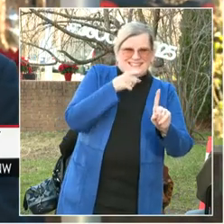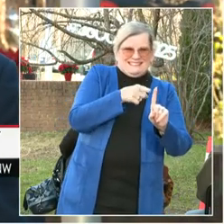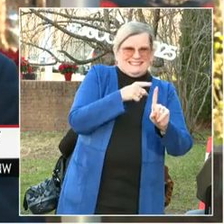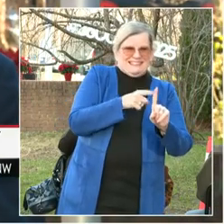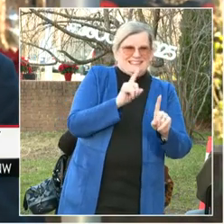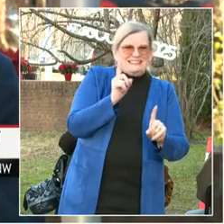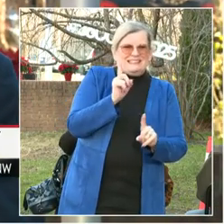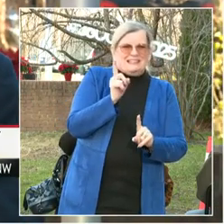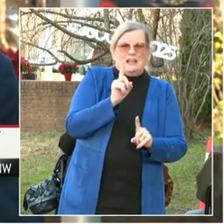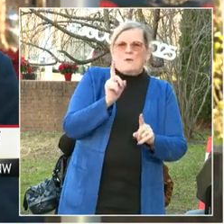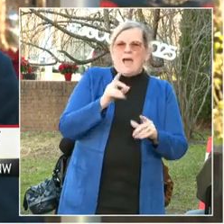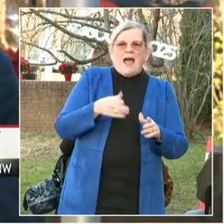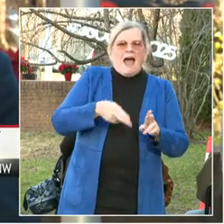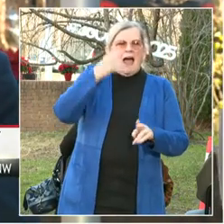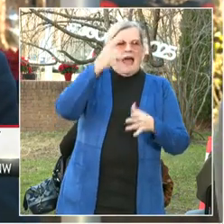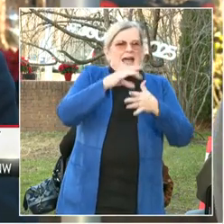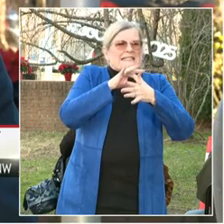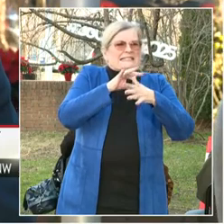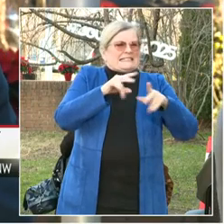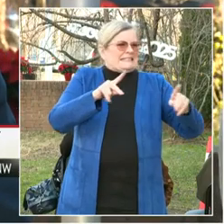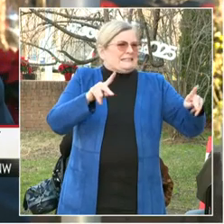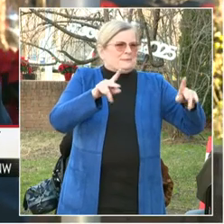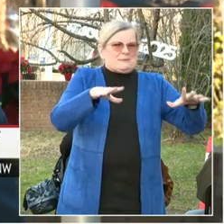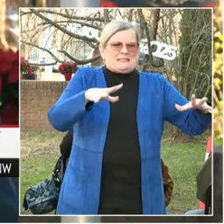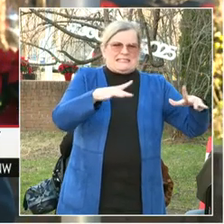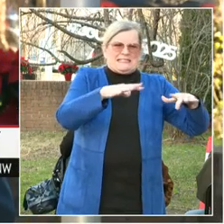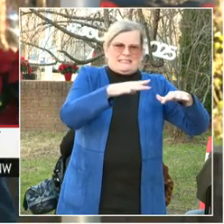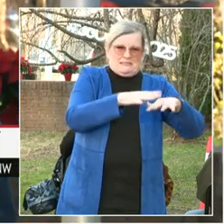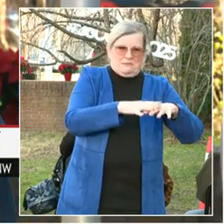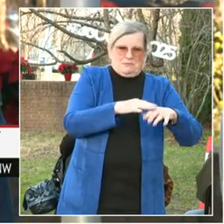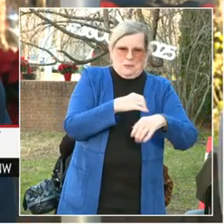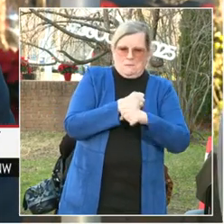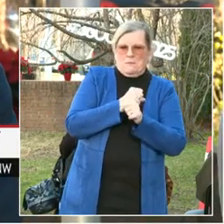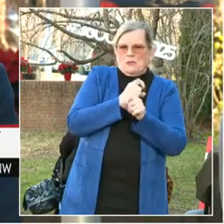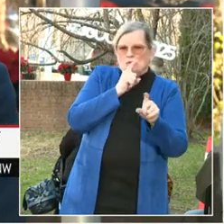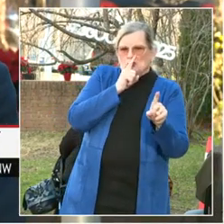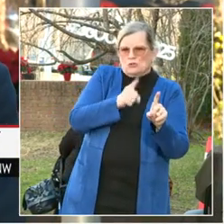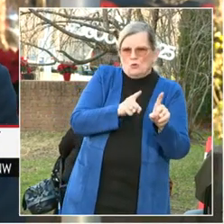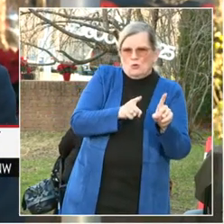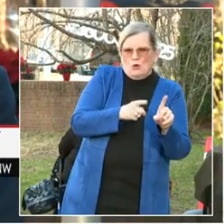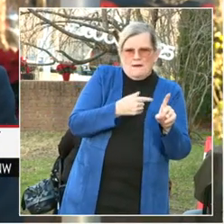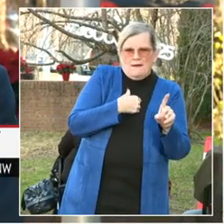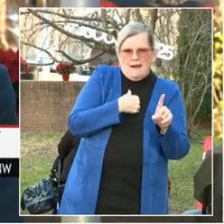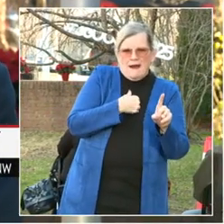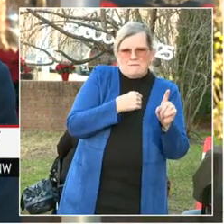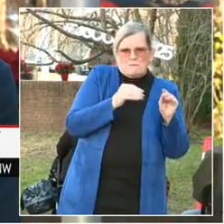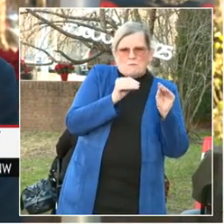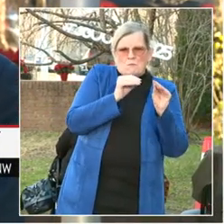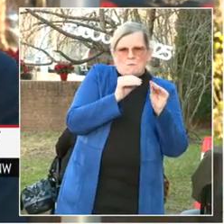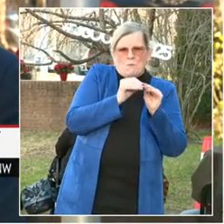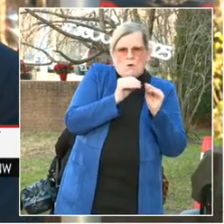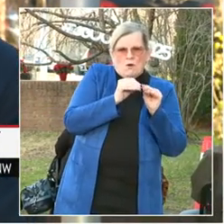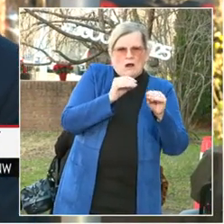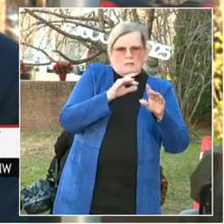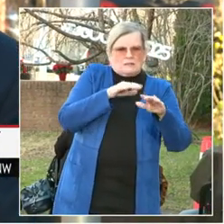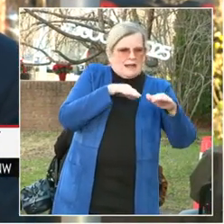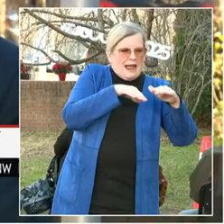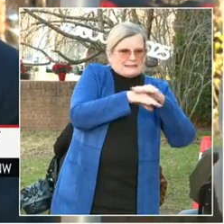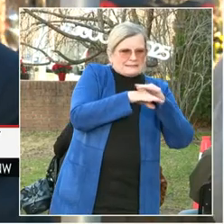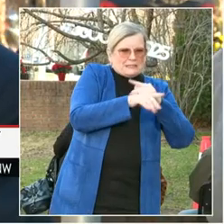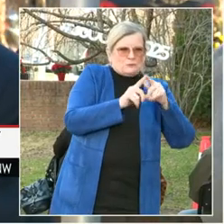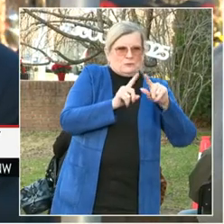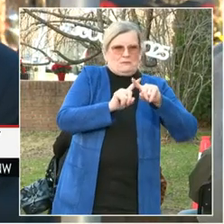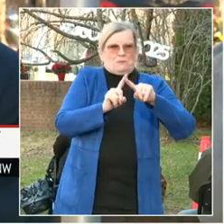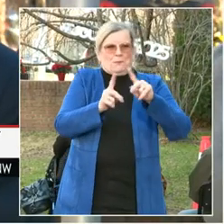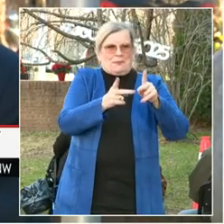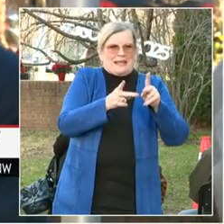engagement, compatible design, inclusive public spaces, and more vibrant corridors. The roadmap estimates that about 70% of the